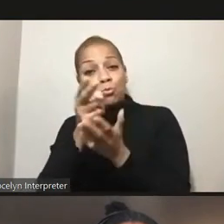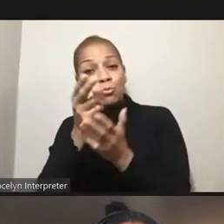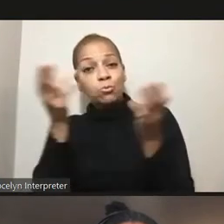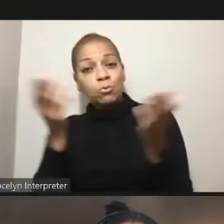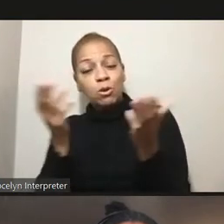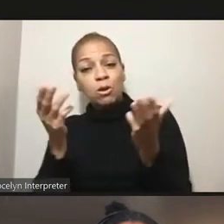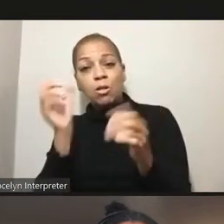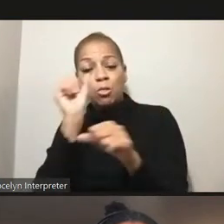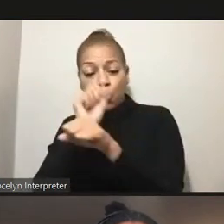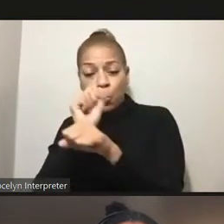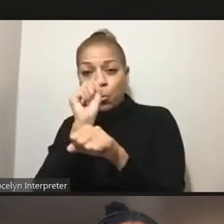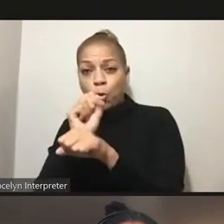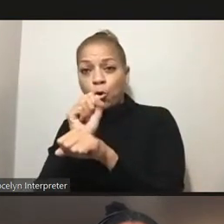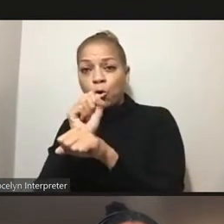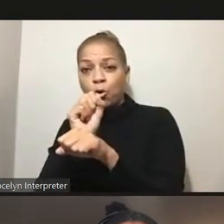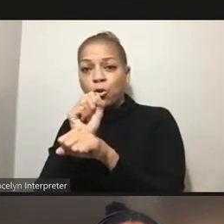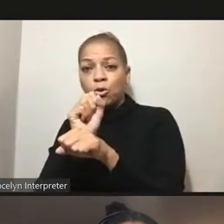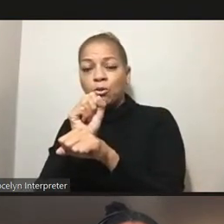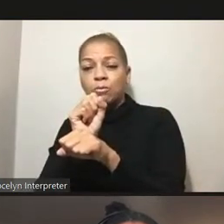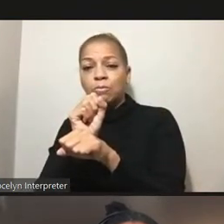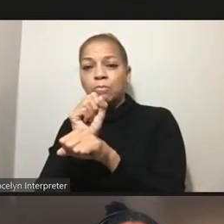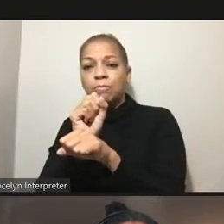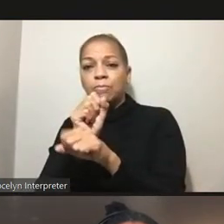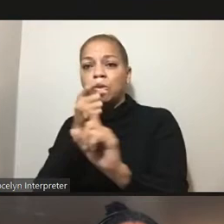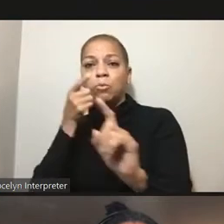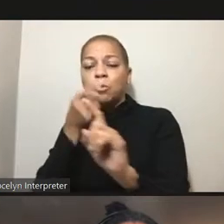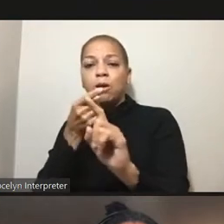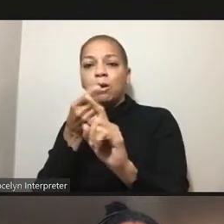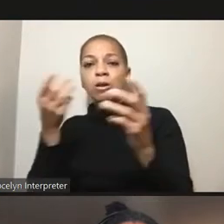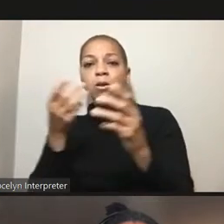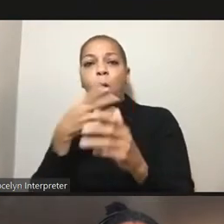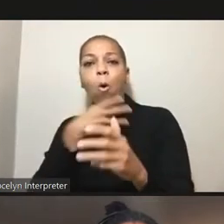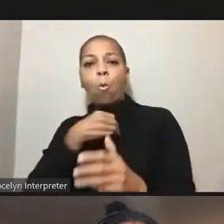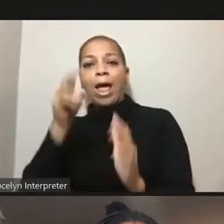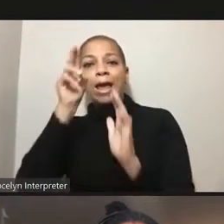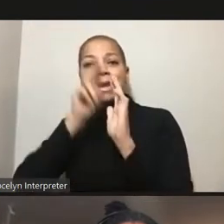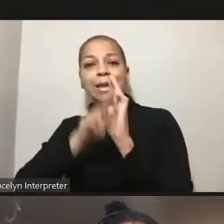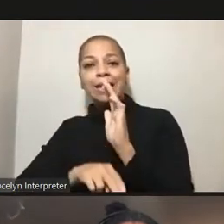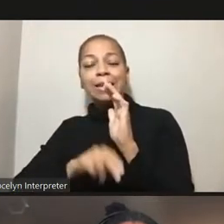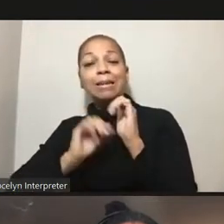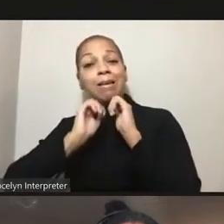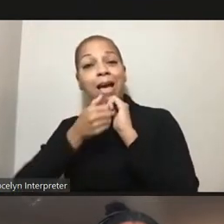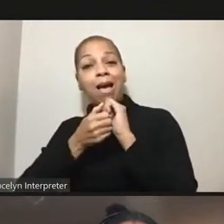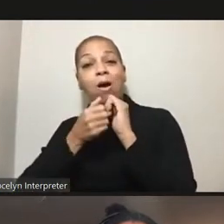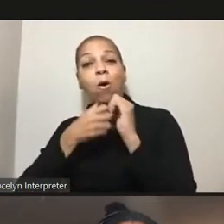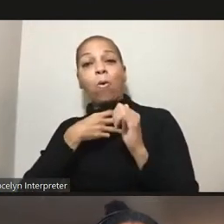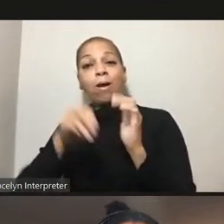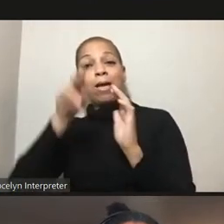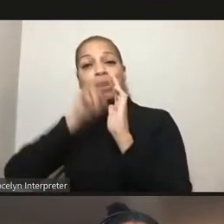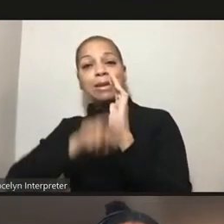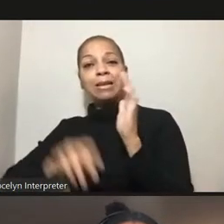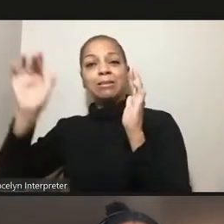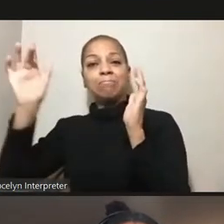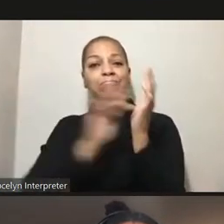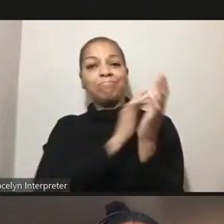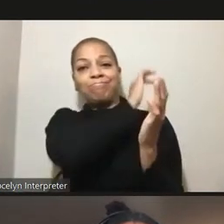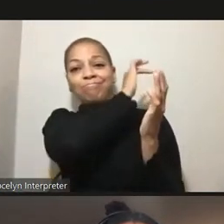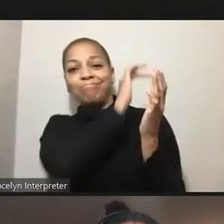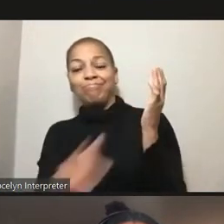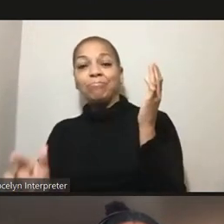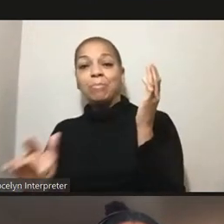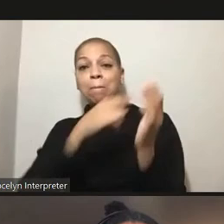the work is about whiteness and how it erases Black life,